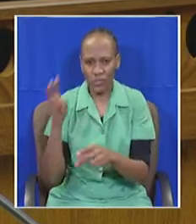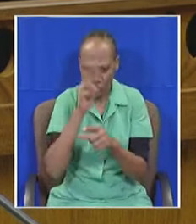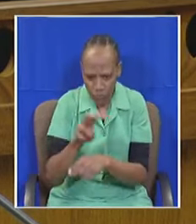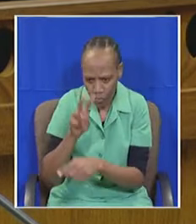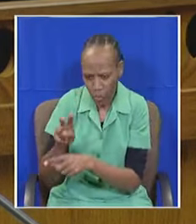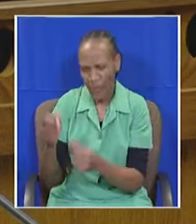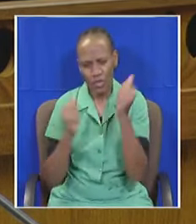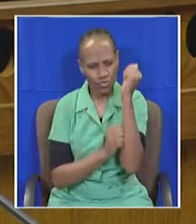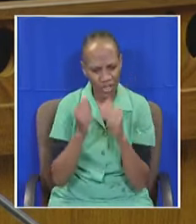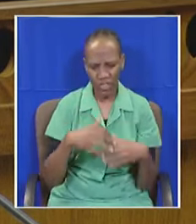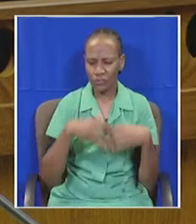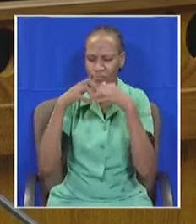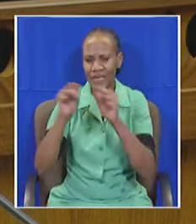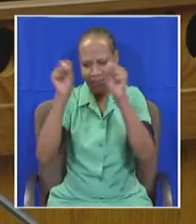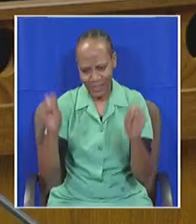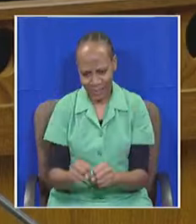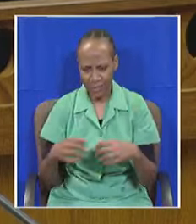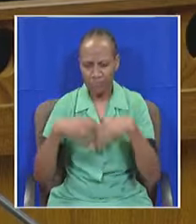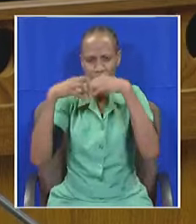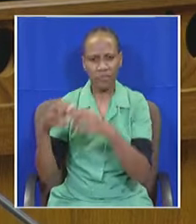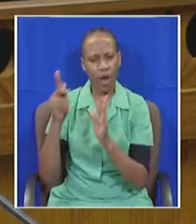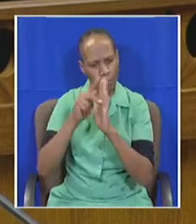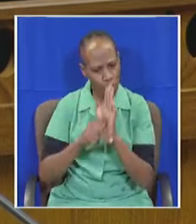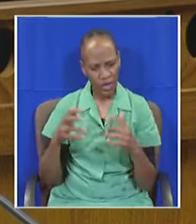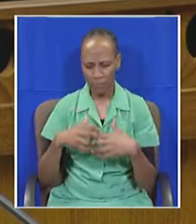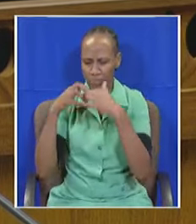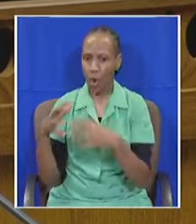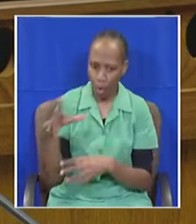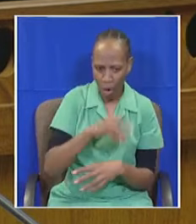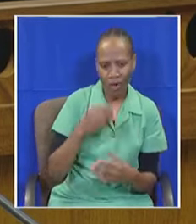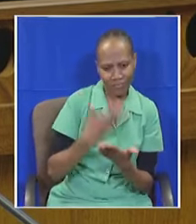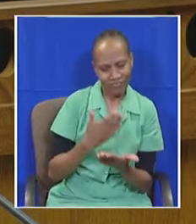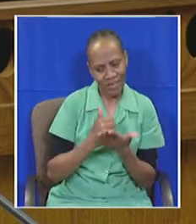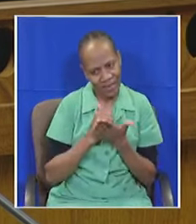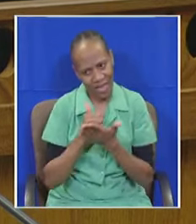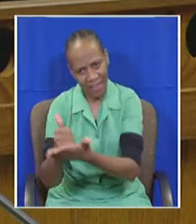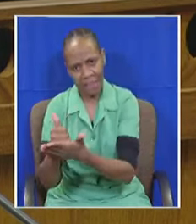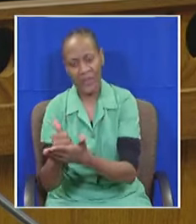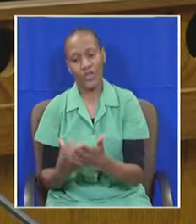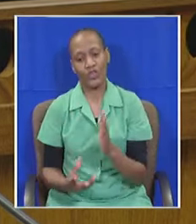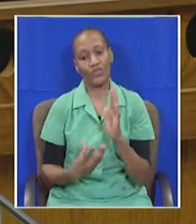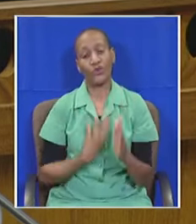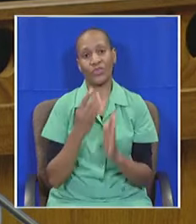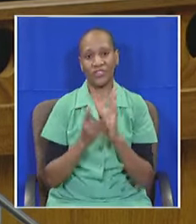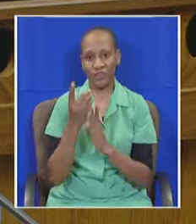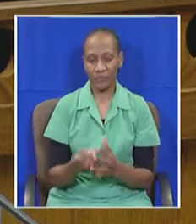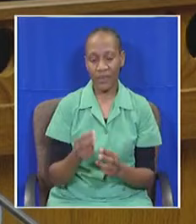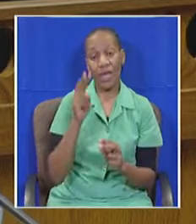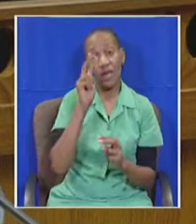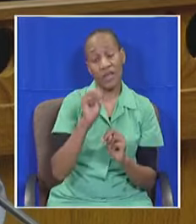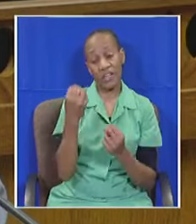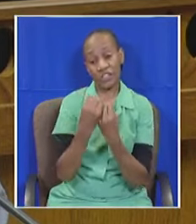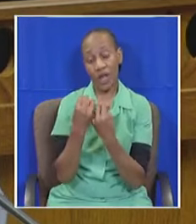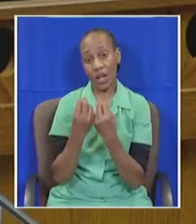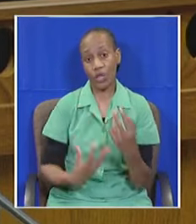mechanisms, structures, systems, and programs that can stand firmly and advance youth development. The National Youth Policy 2020